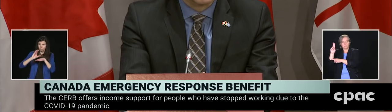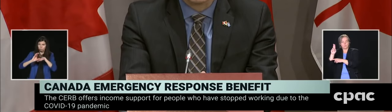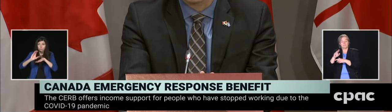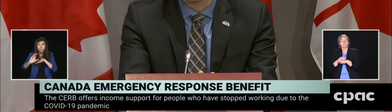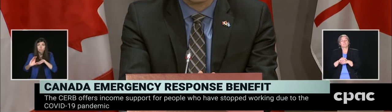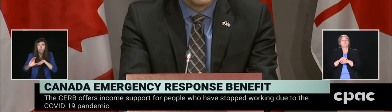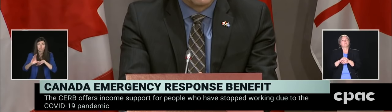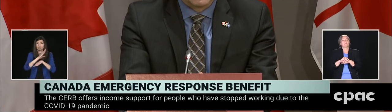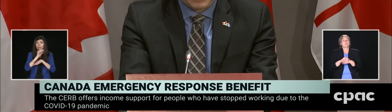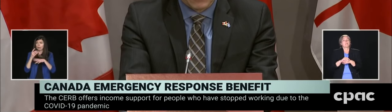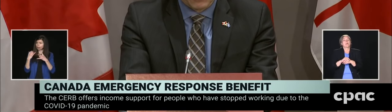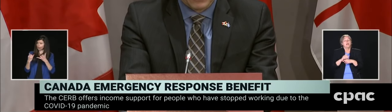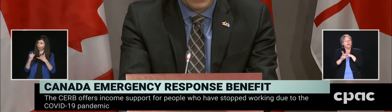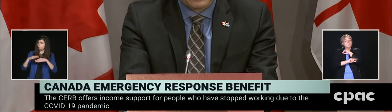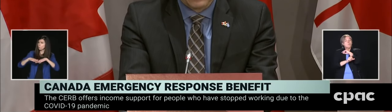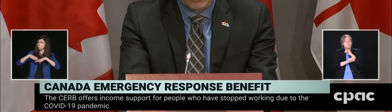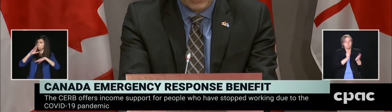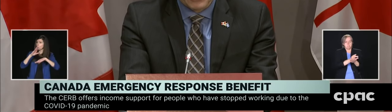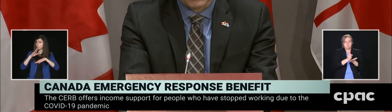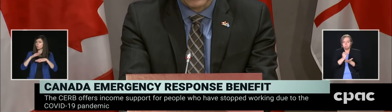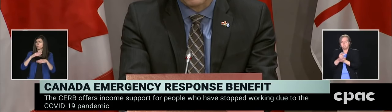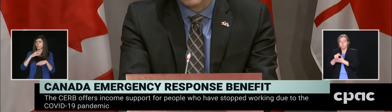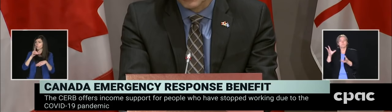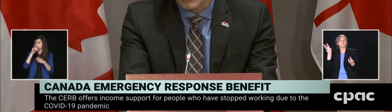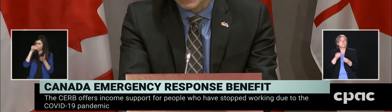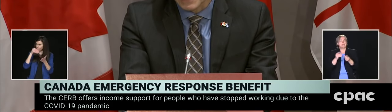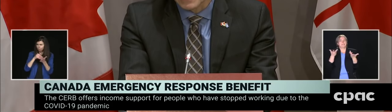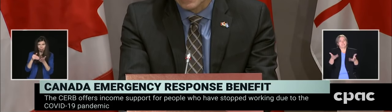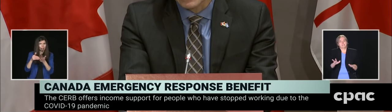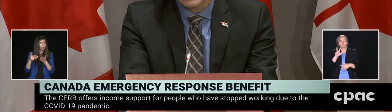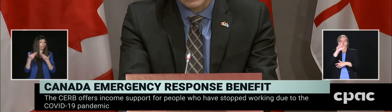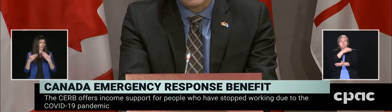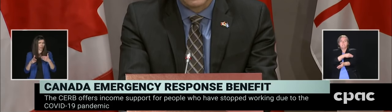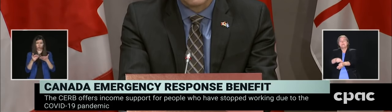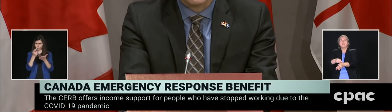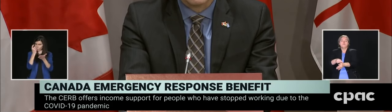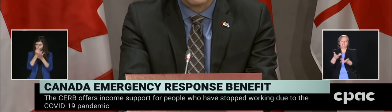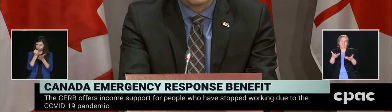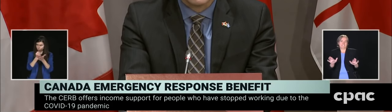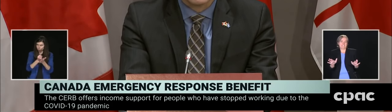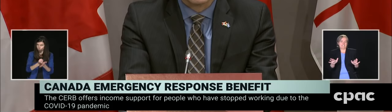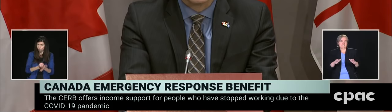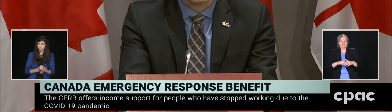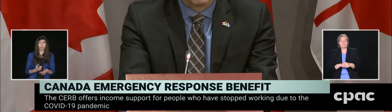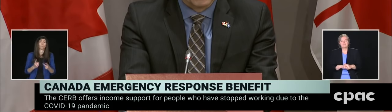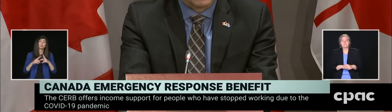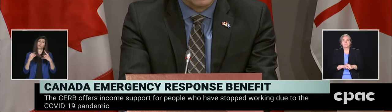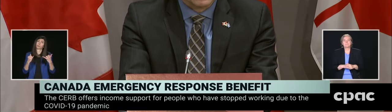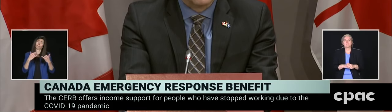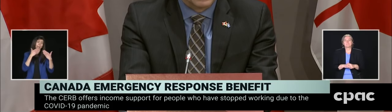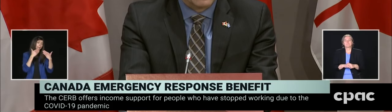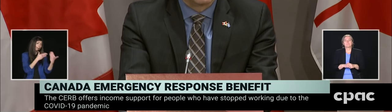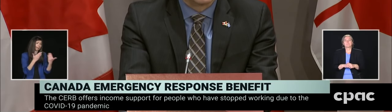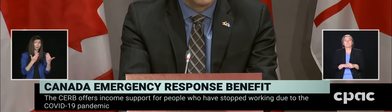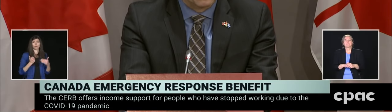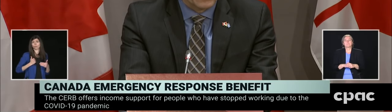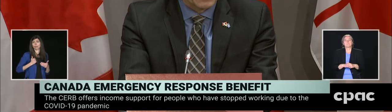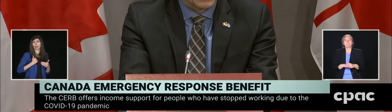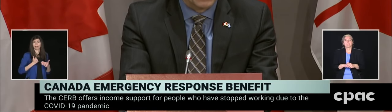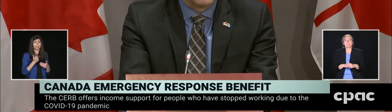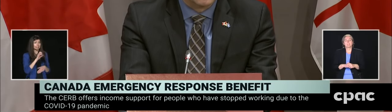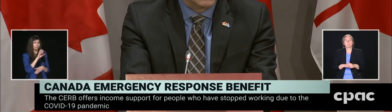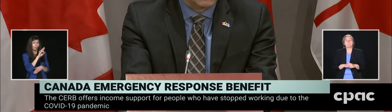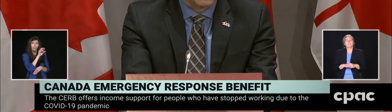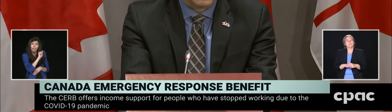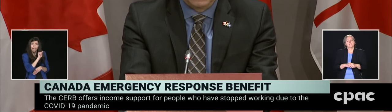of course, we are very grateful for the hard work of Service Canada and Canada Revenue Agency workers who have worked